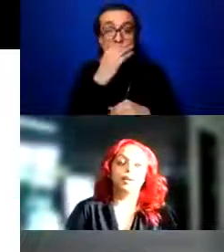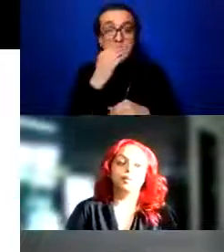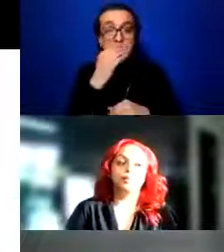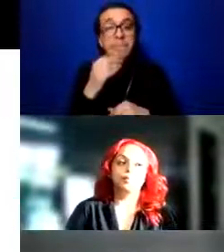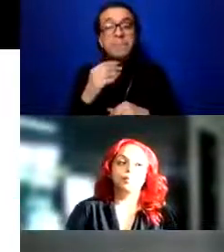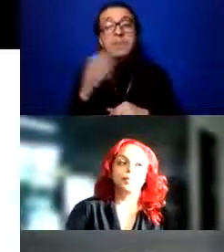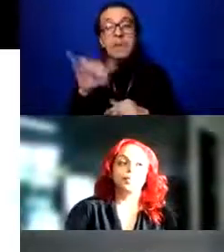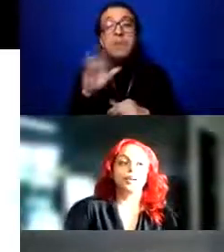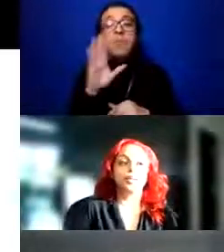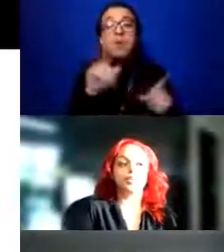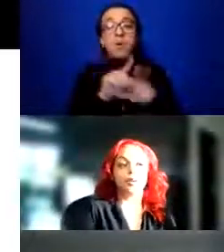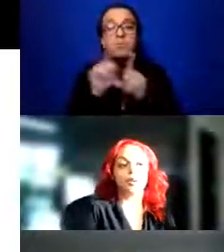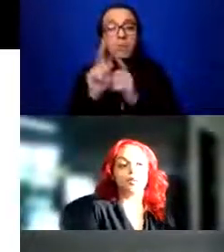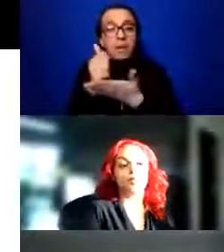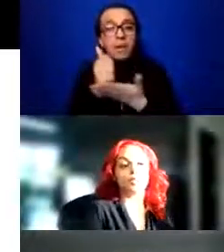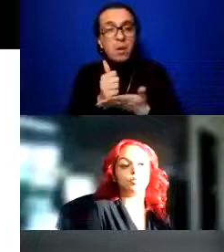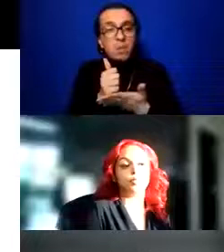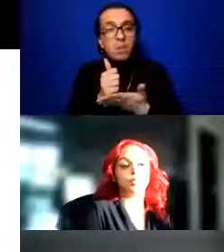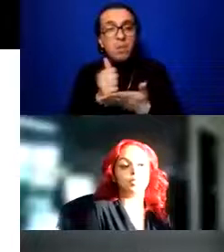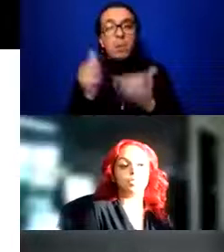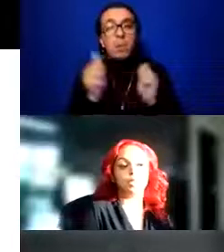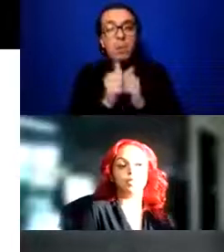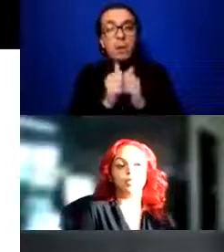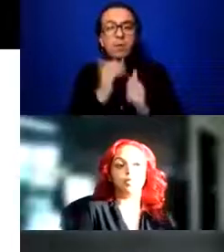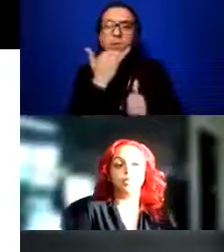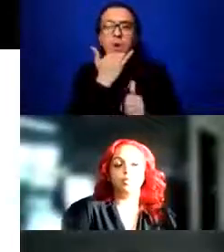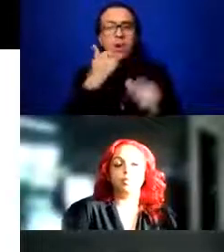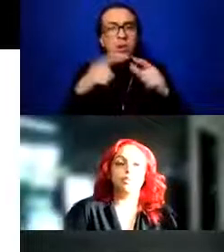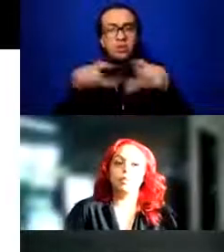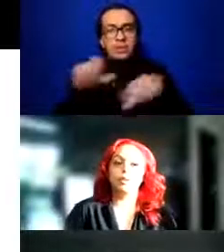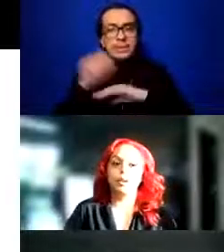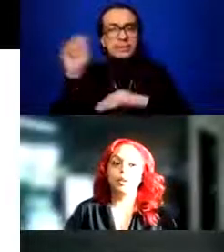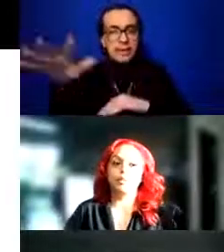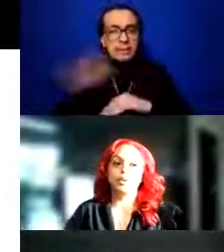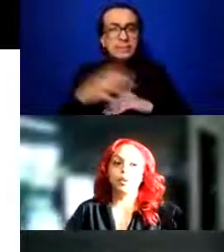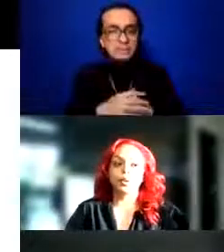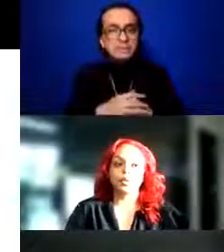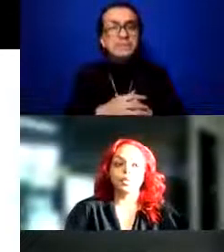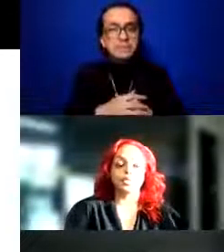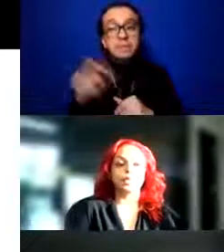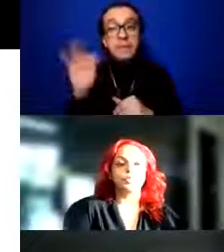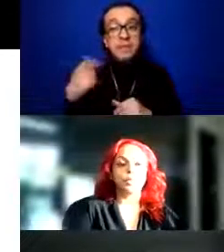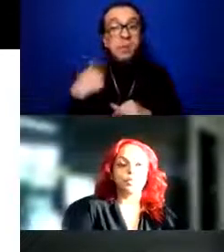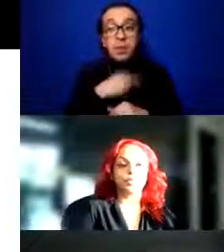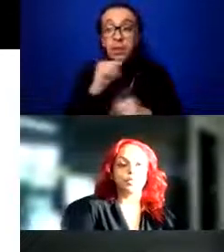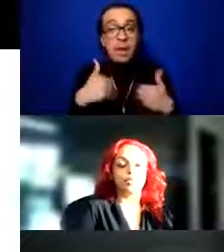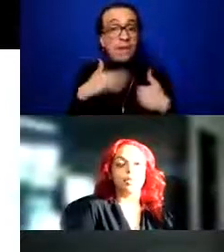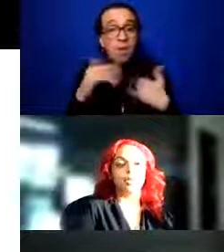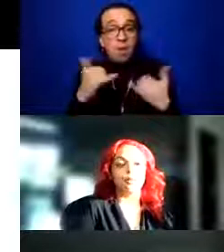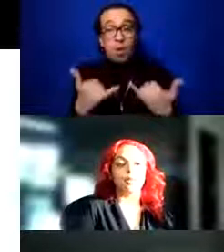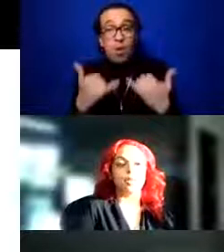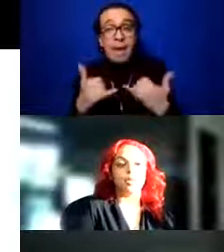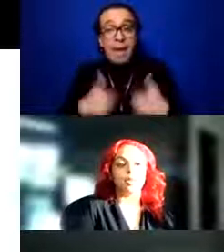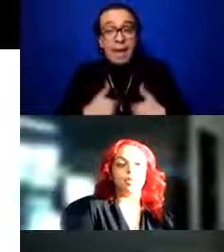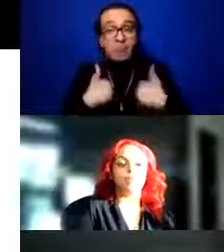by cutting down on the misdirected checks. So again, if we don't have your current address